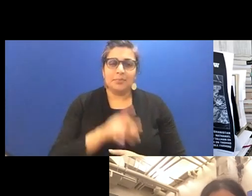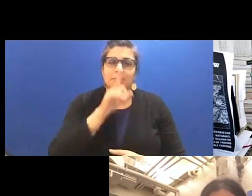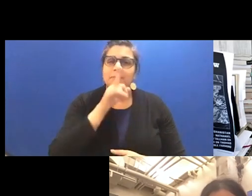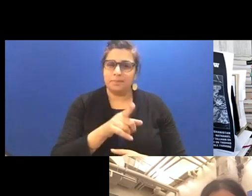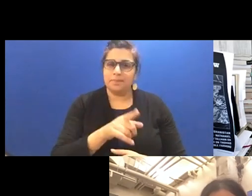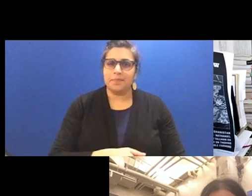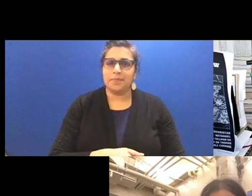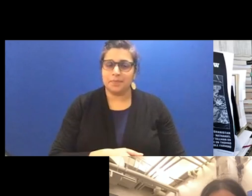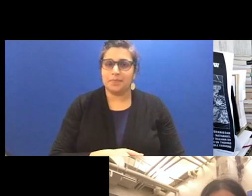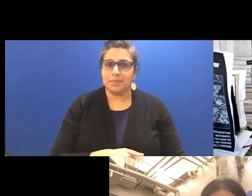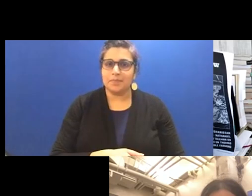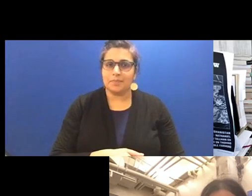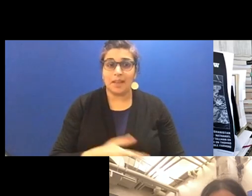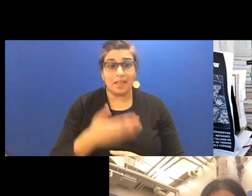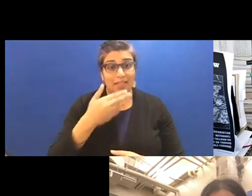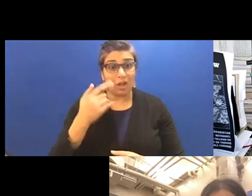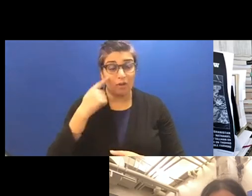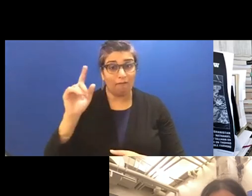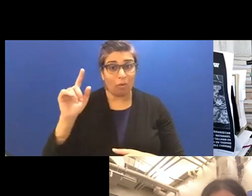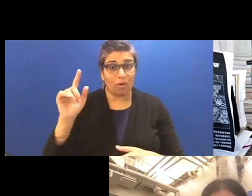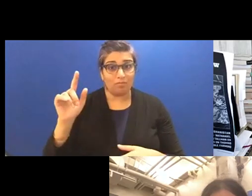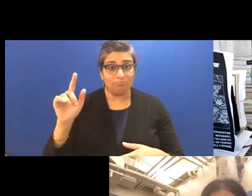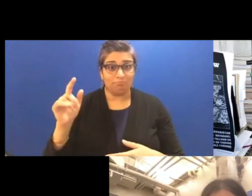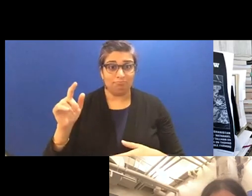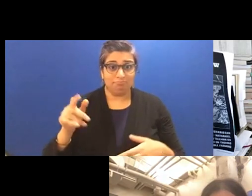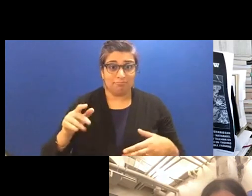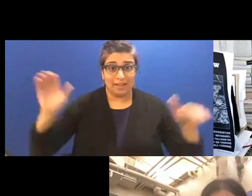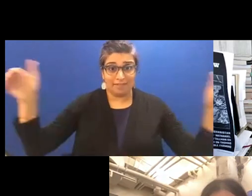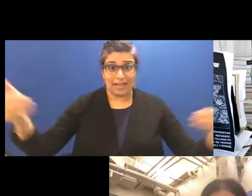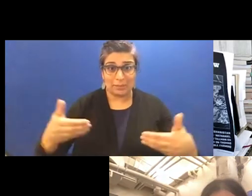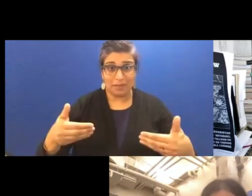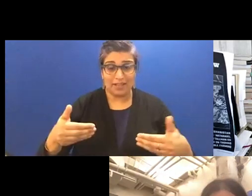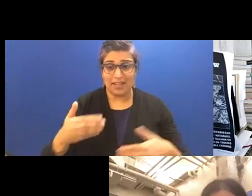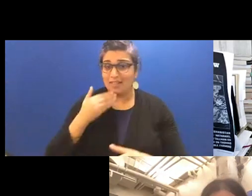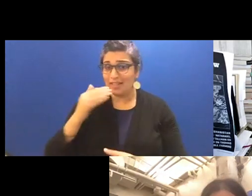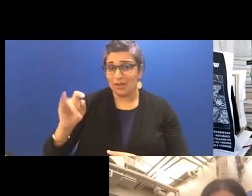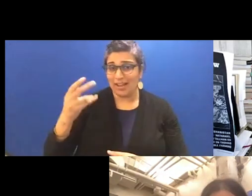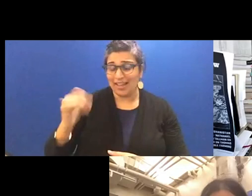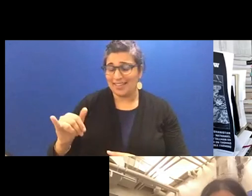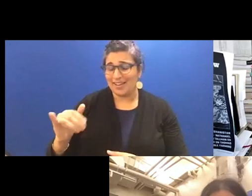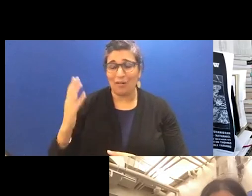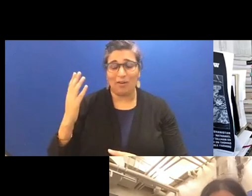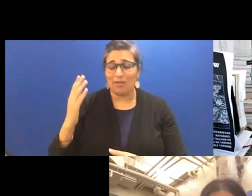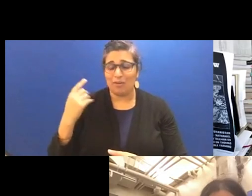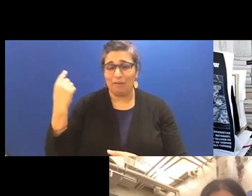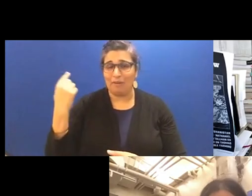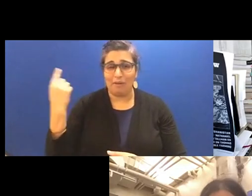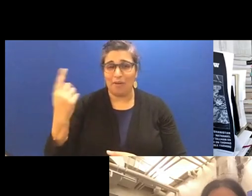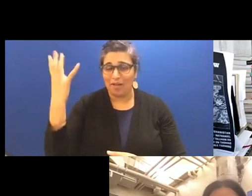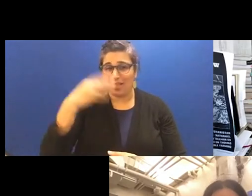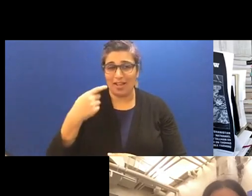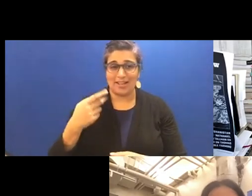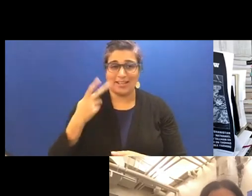Sure. First, thank you for having me to the workshop, and thank you, Kathy. Always lovely to see you. I wanted to say I'm calling